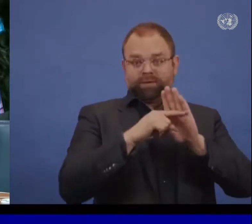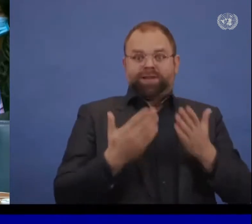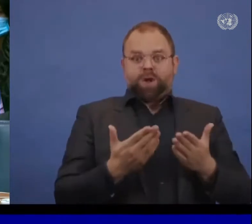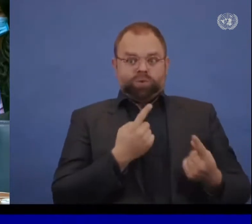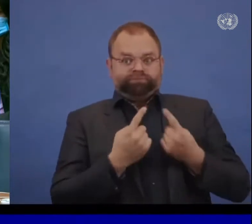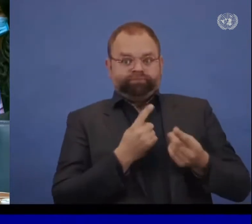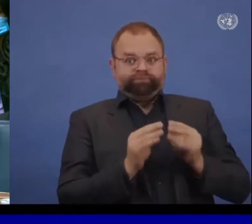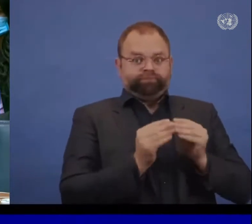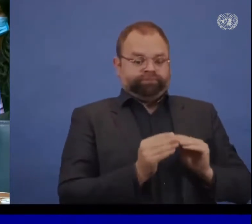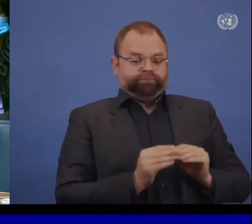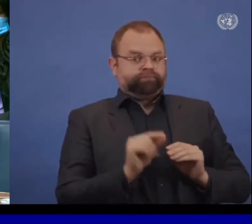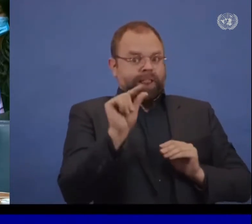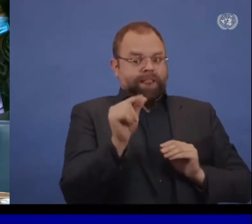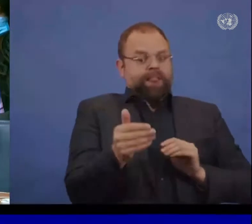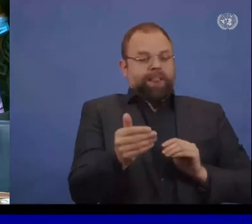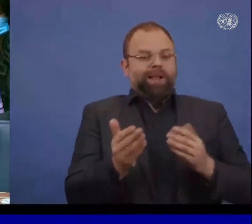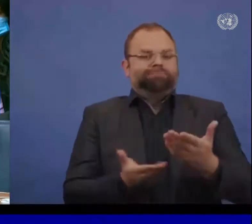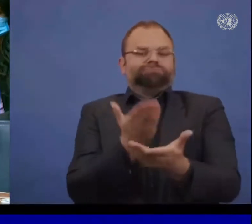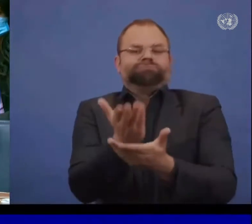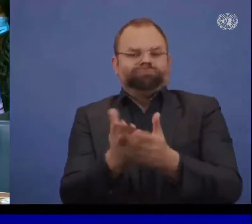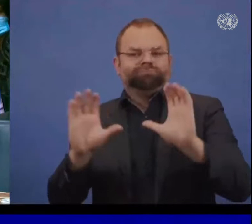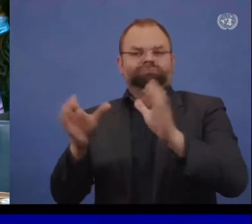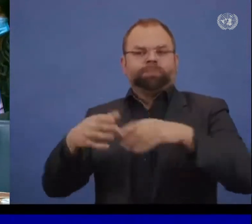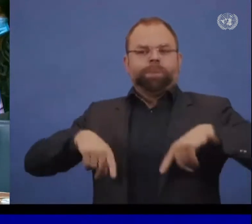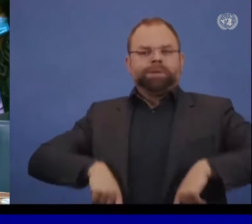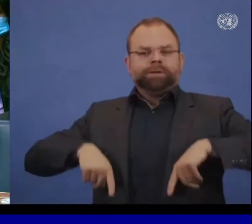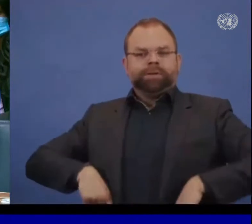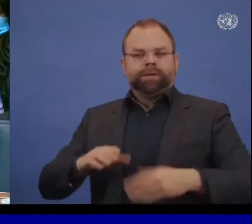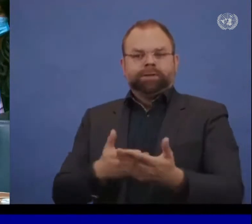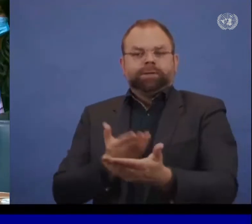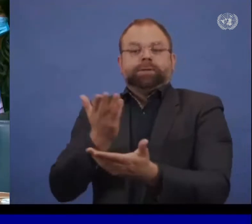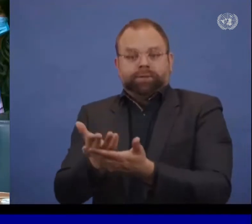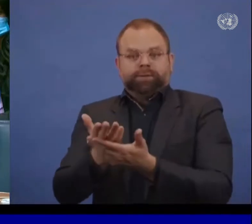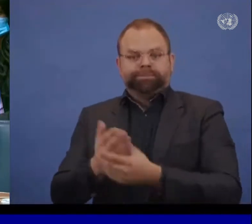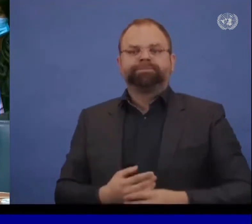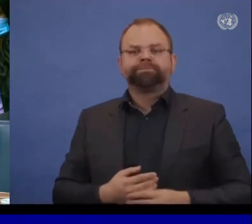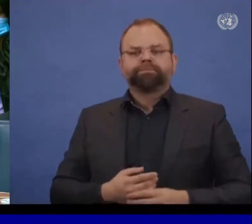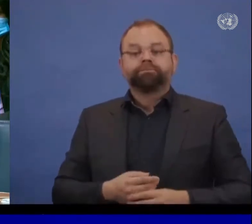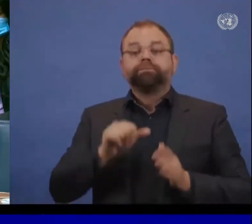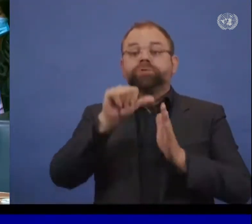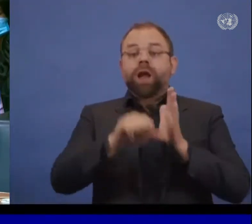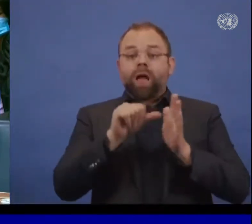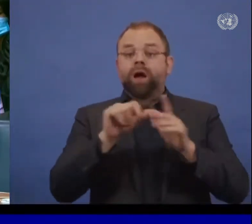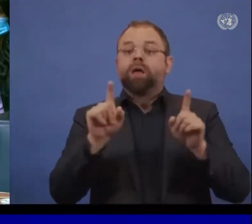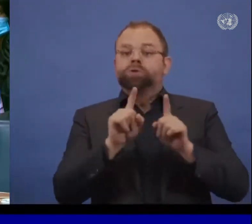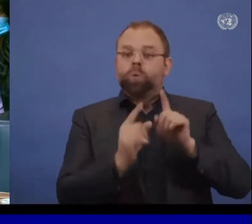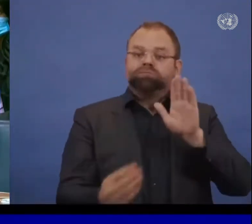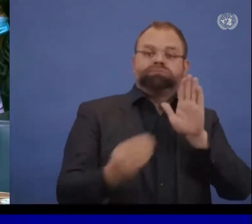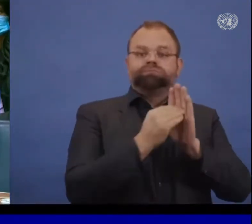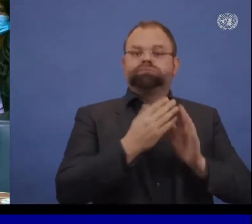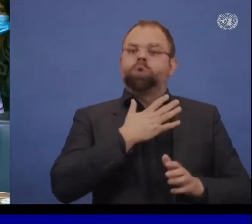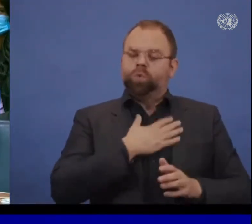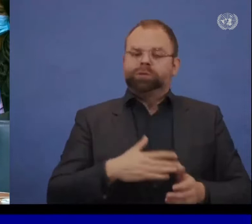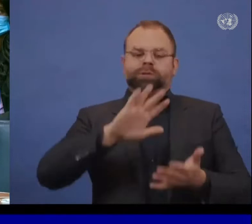standards and specifications, and it will be published soon upon completion. Let me conclude, Mr. President, by reminding ourselves